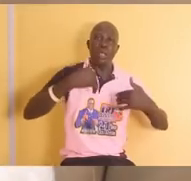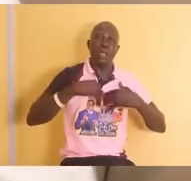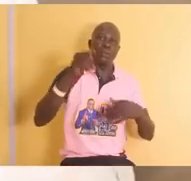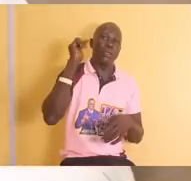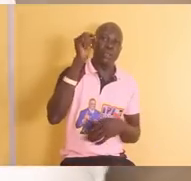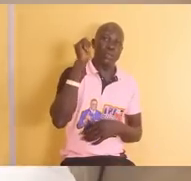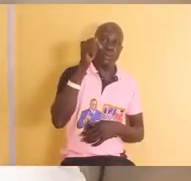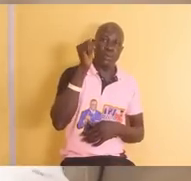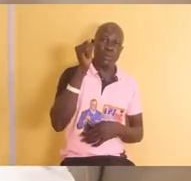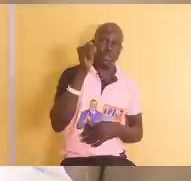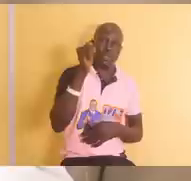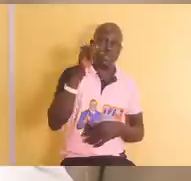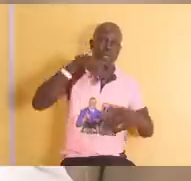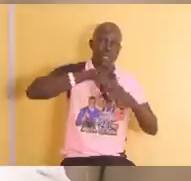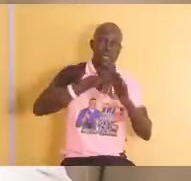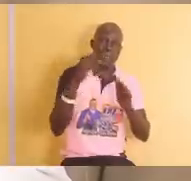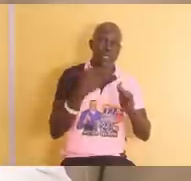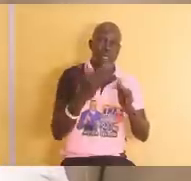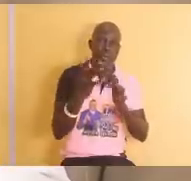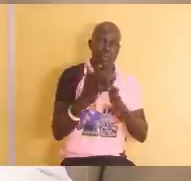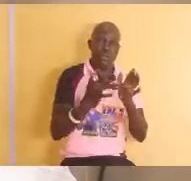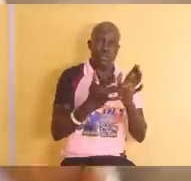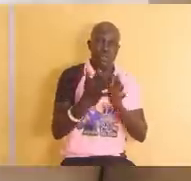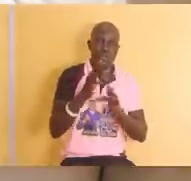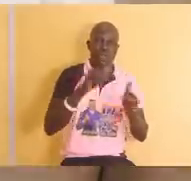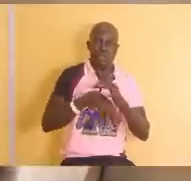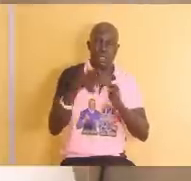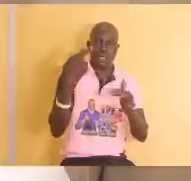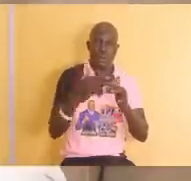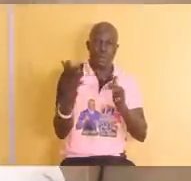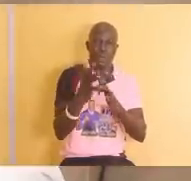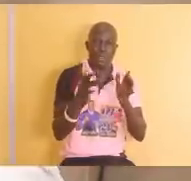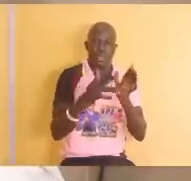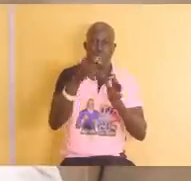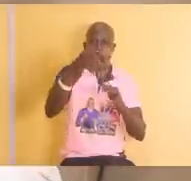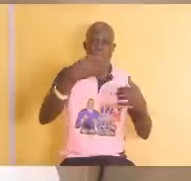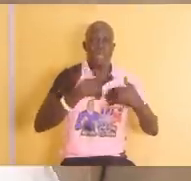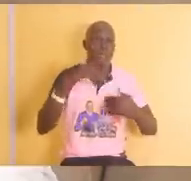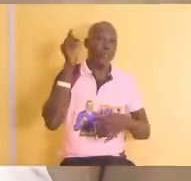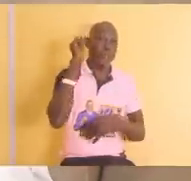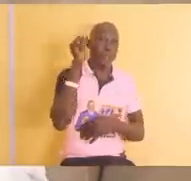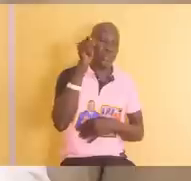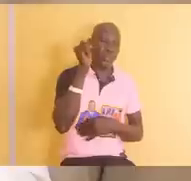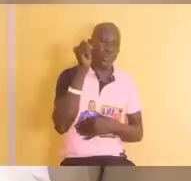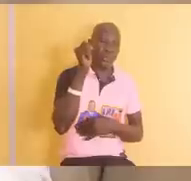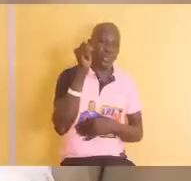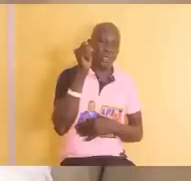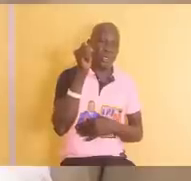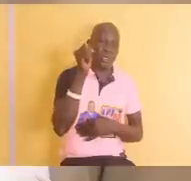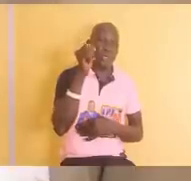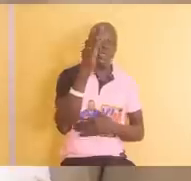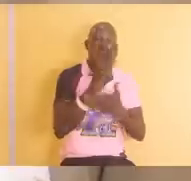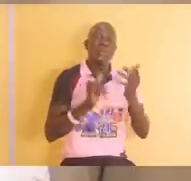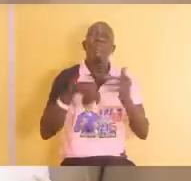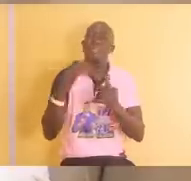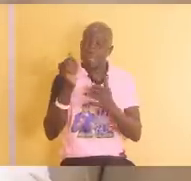testimony. Amen. In the name of Jesus. Lord, call Jesus. One testimony. Amen. Anybody